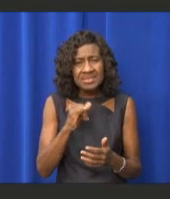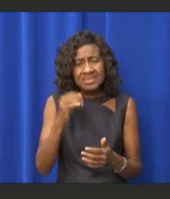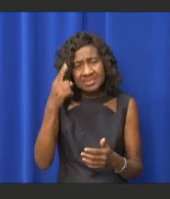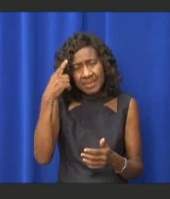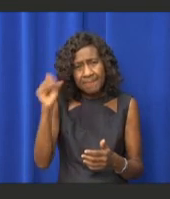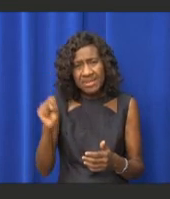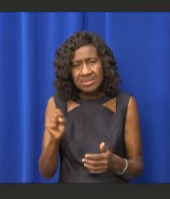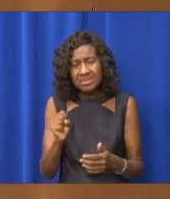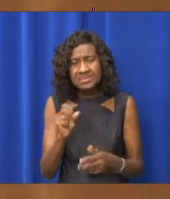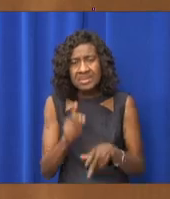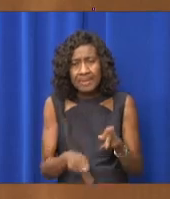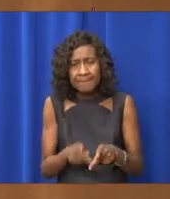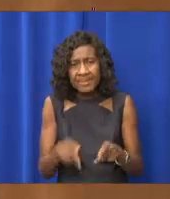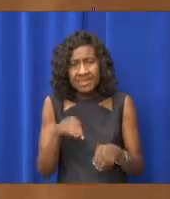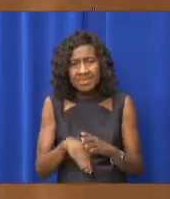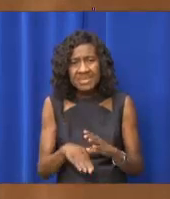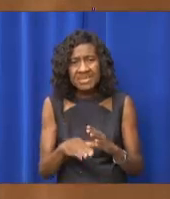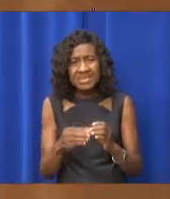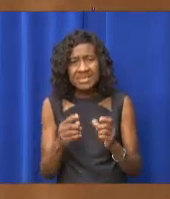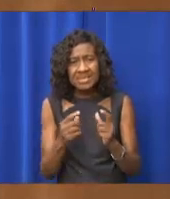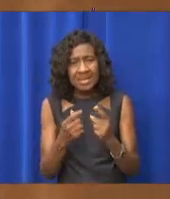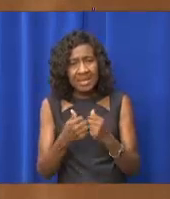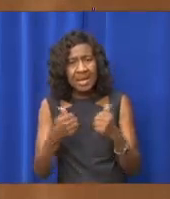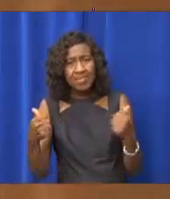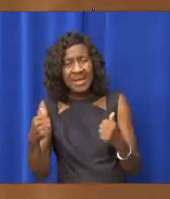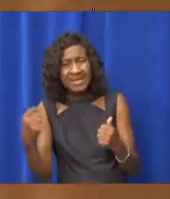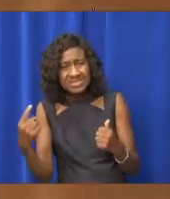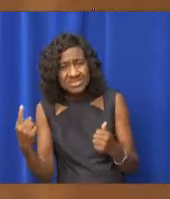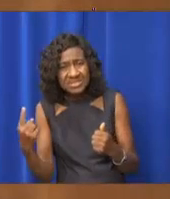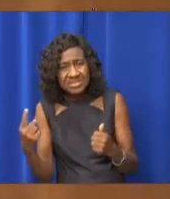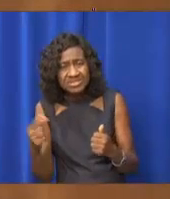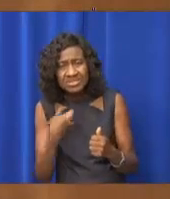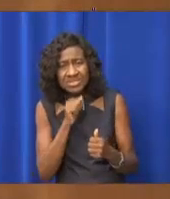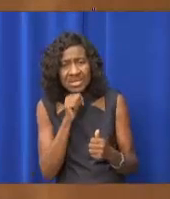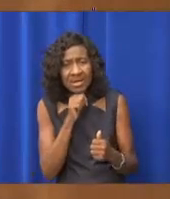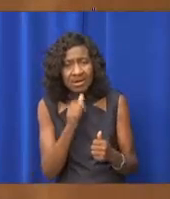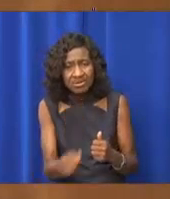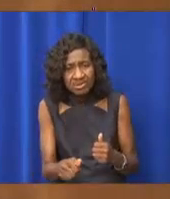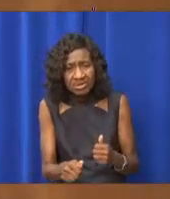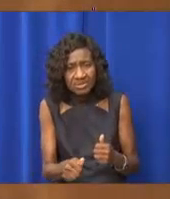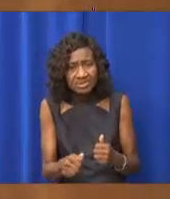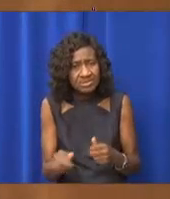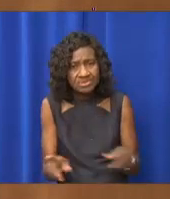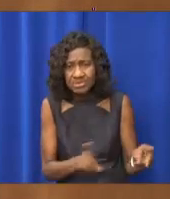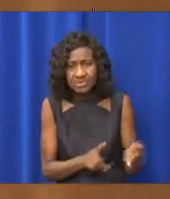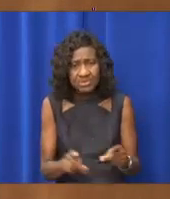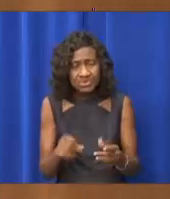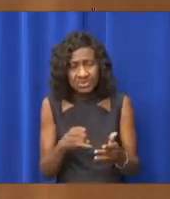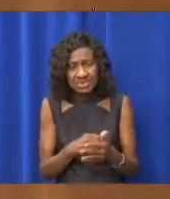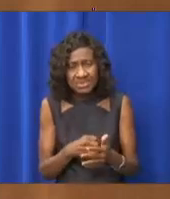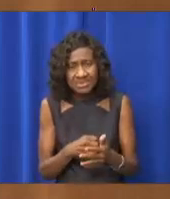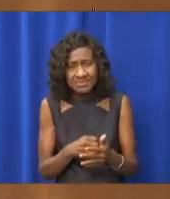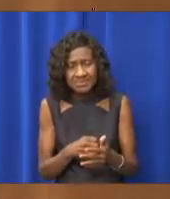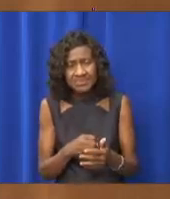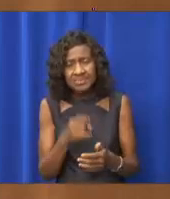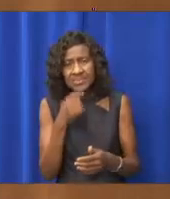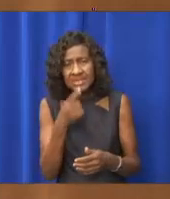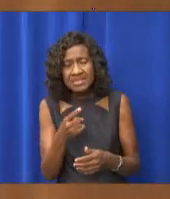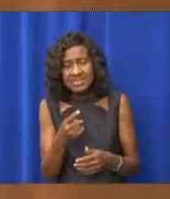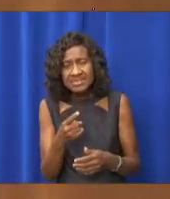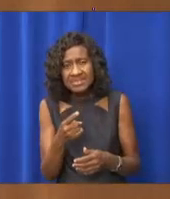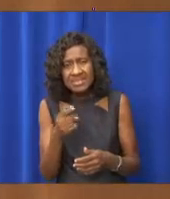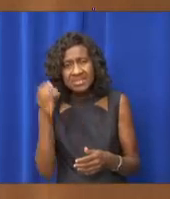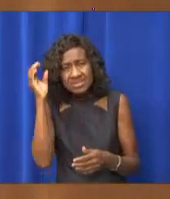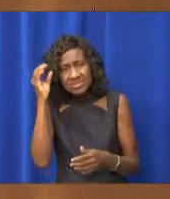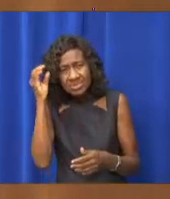not self-isolating? I don't think so, actually, Wendy. I'm much more concerned about the fact that there